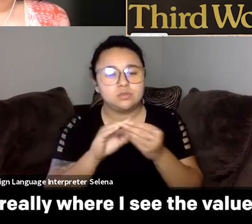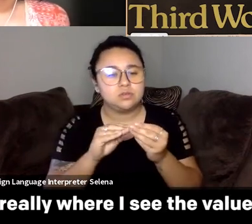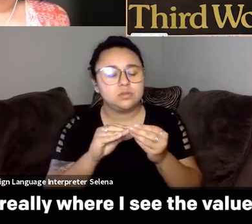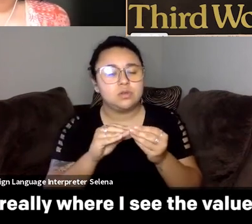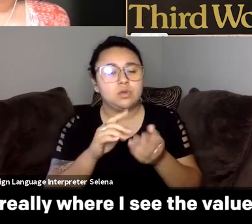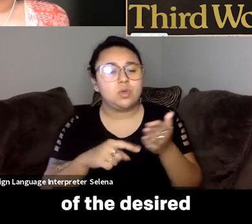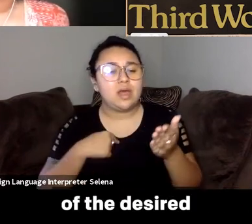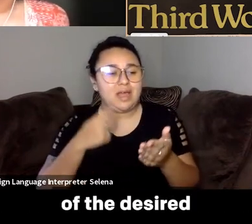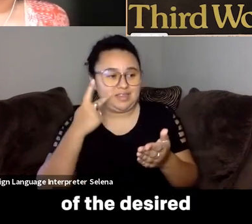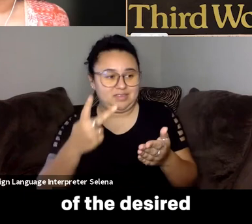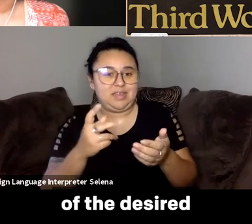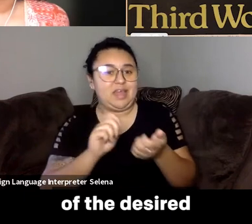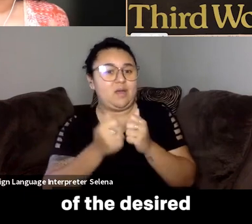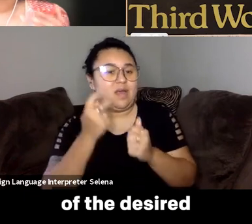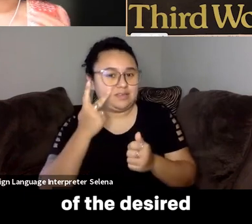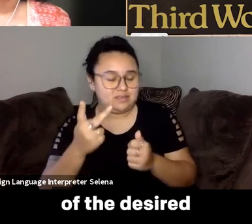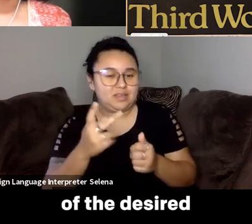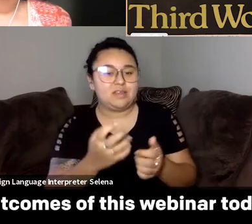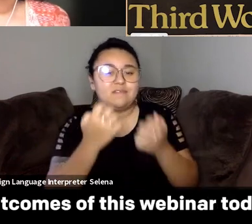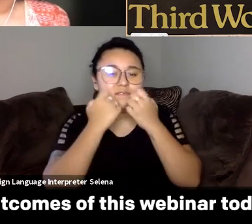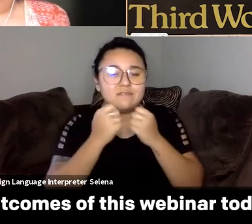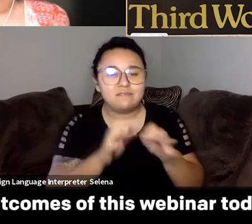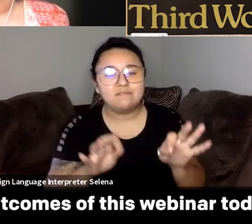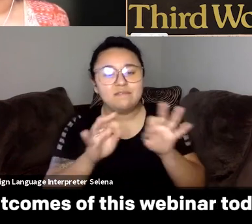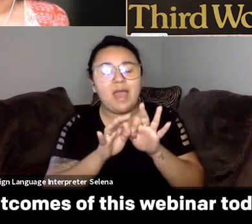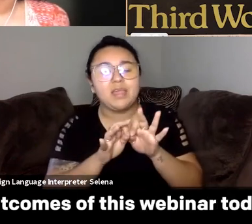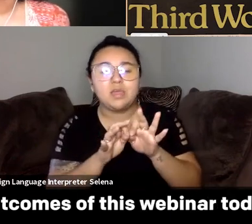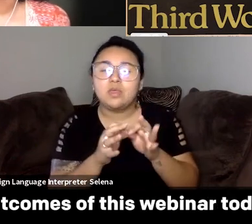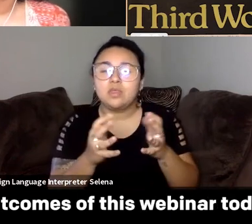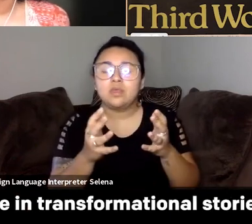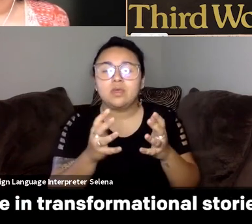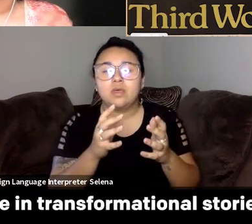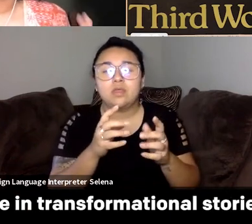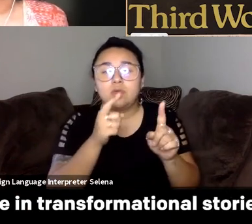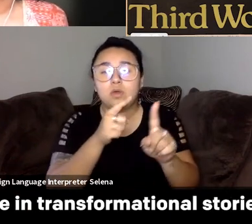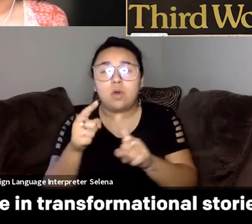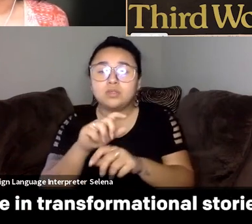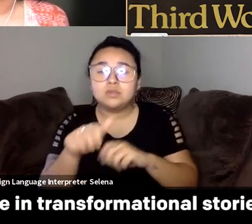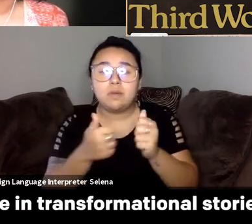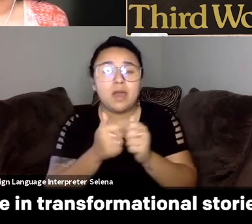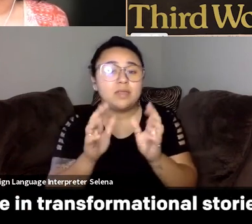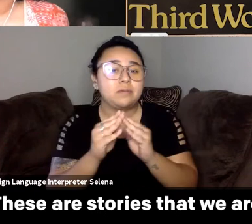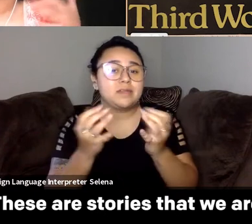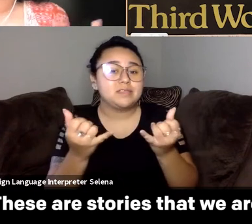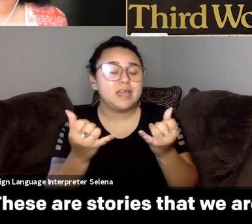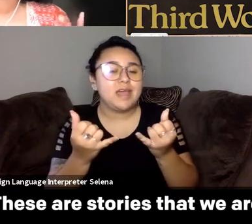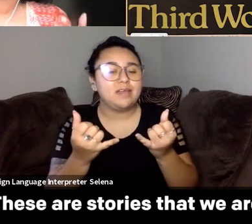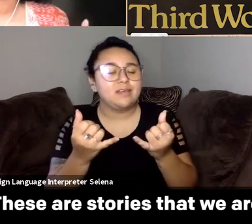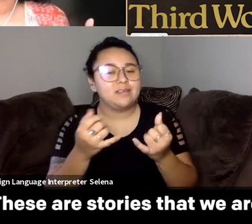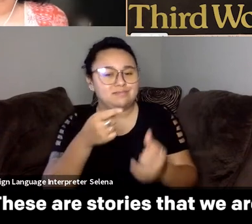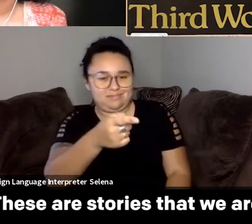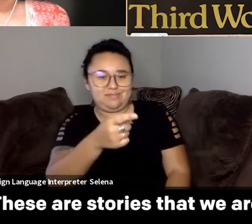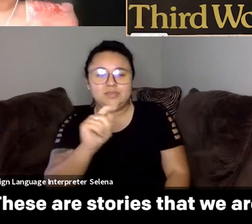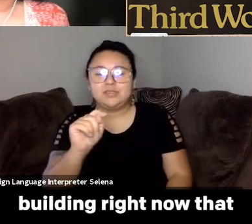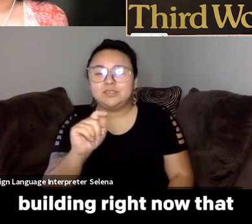see the value of, the desired outcomes of this webinar today are in transformational stories. These are stories that